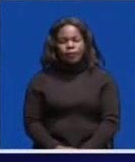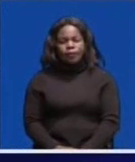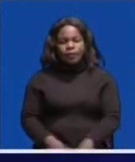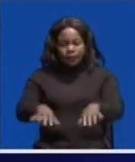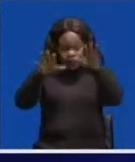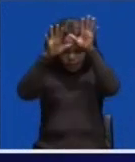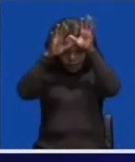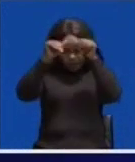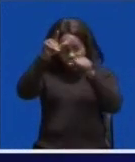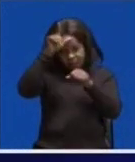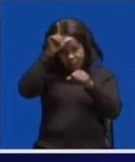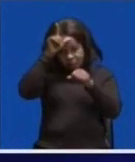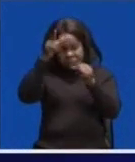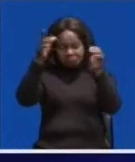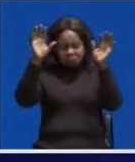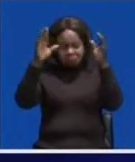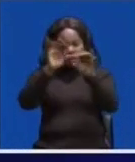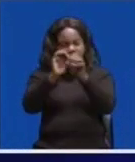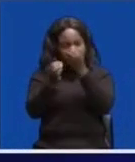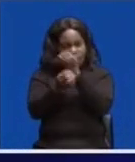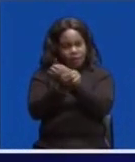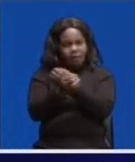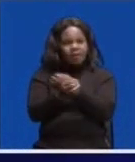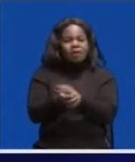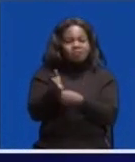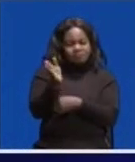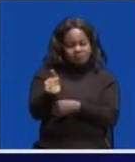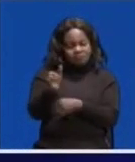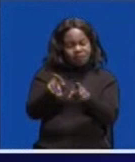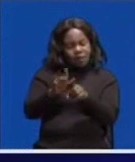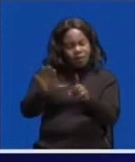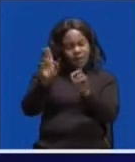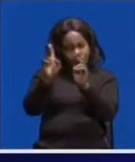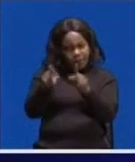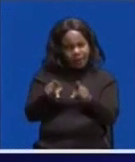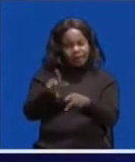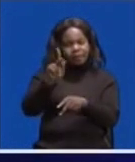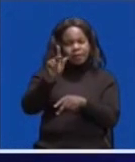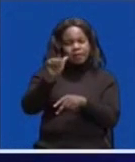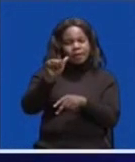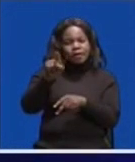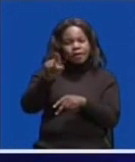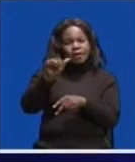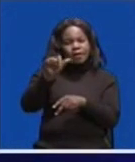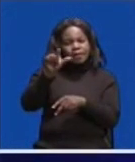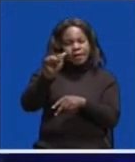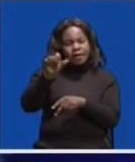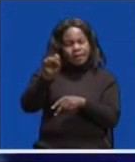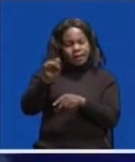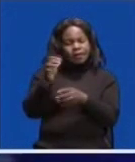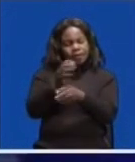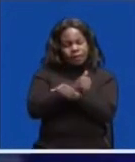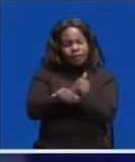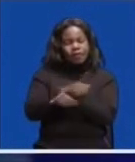President Edgar Lungu has congratulated the opposition UPND and its candidate Aubrey Kapalasa for retaining the Katuba